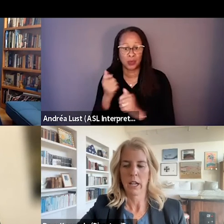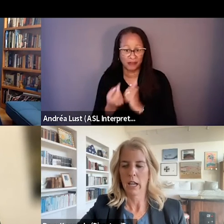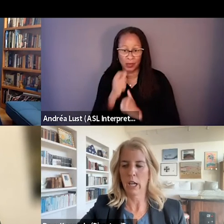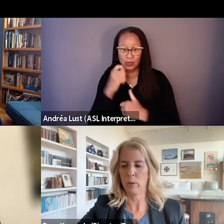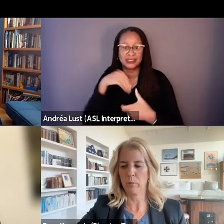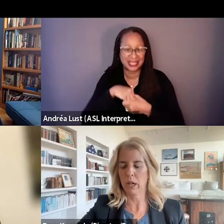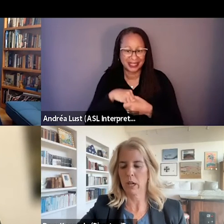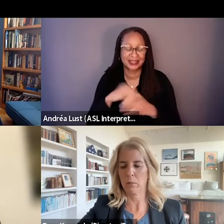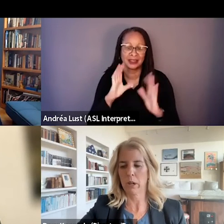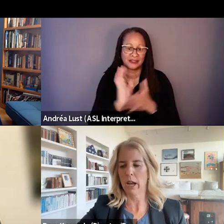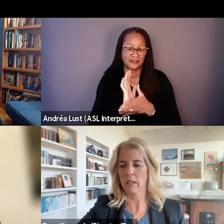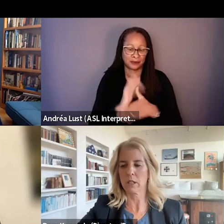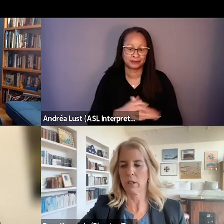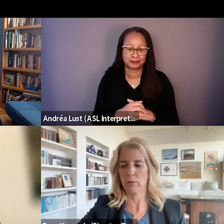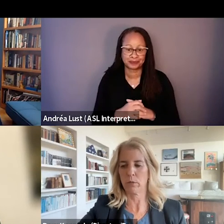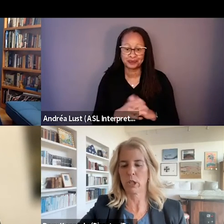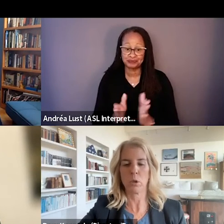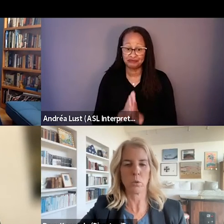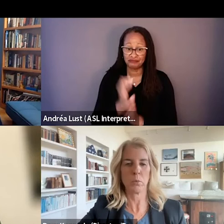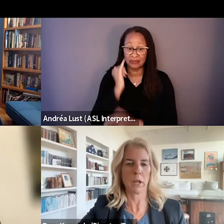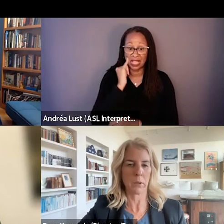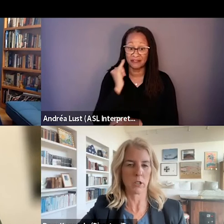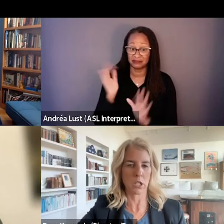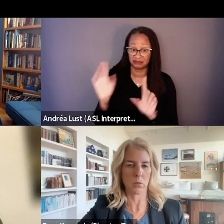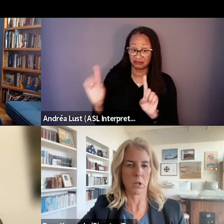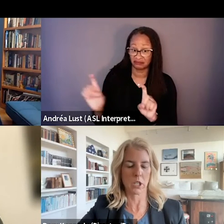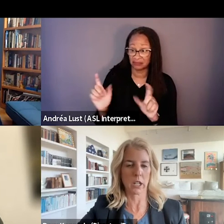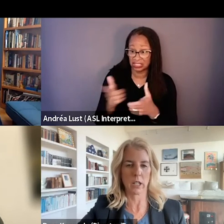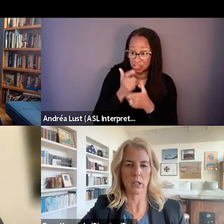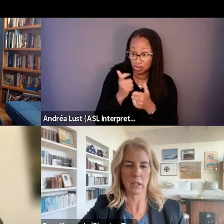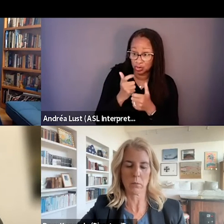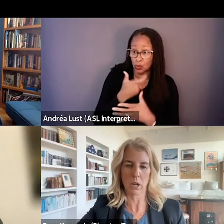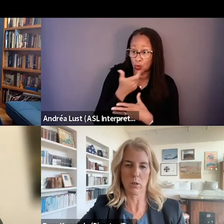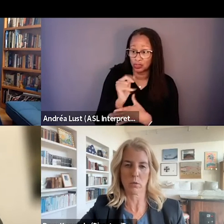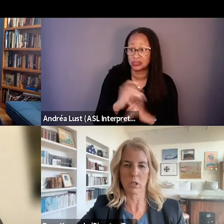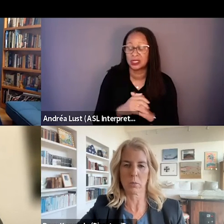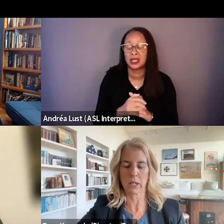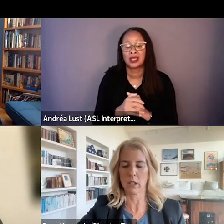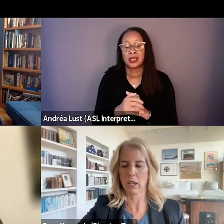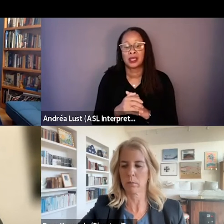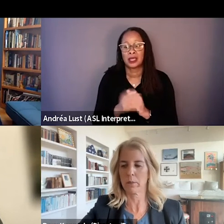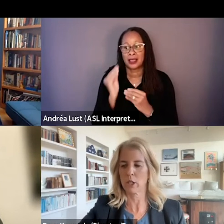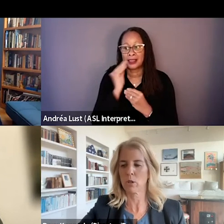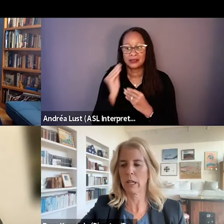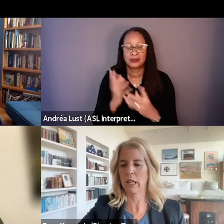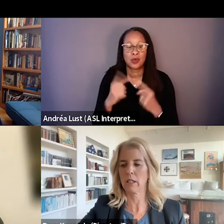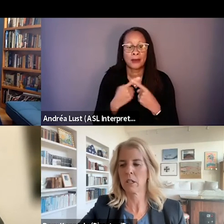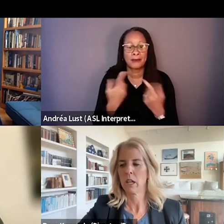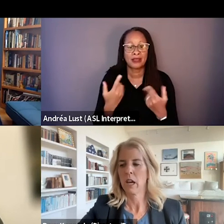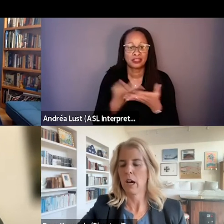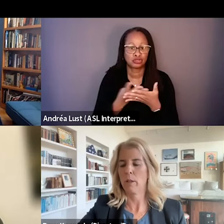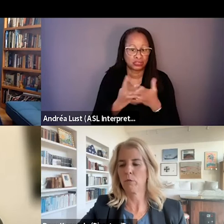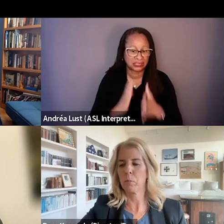film and asked if, you know, who might be interested in watching it, and let them know, of course, about the upcoming